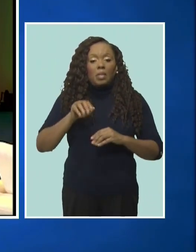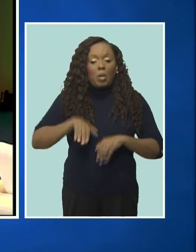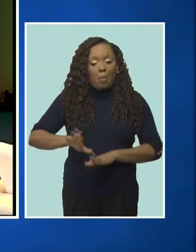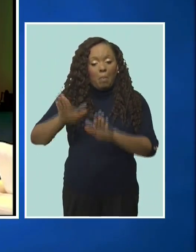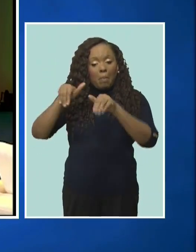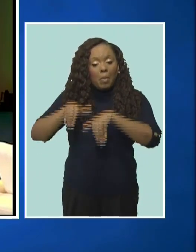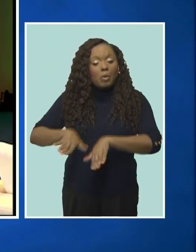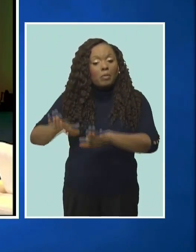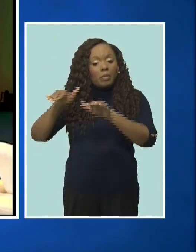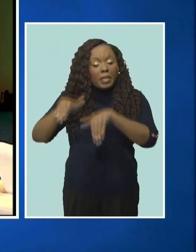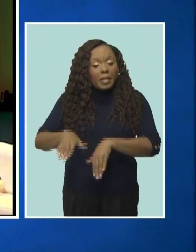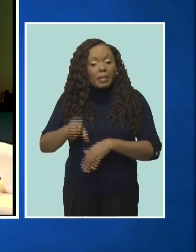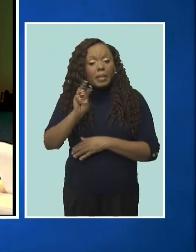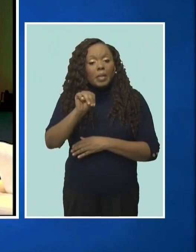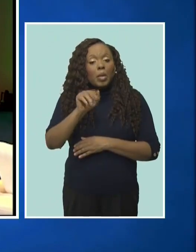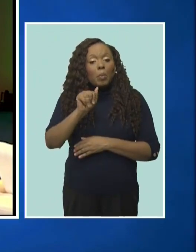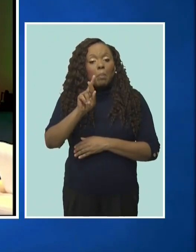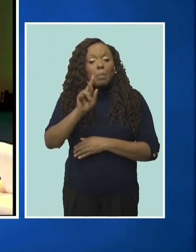world leader in climate action.